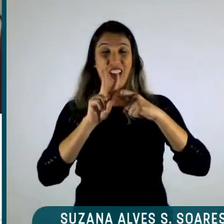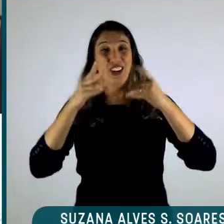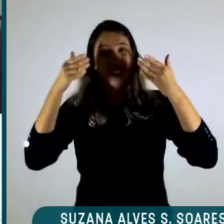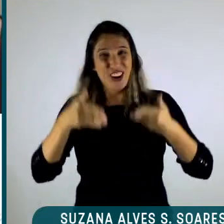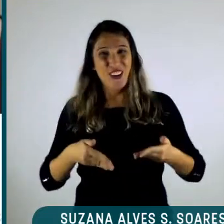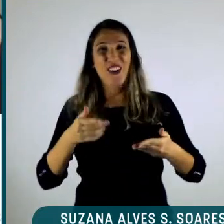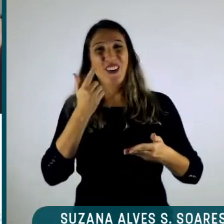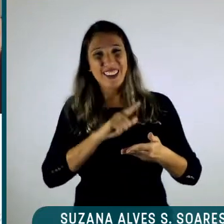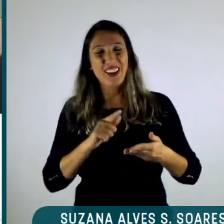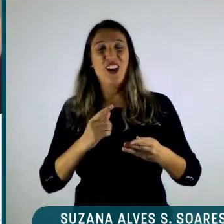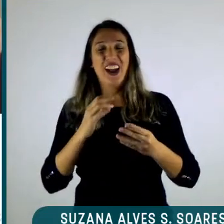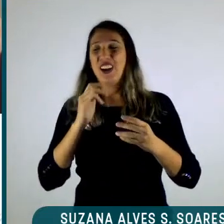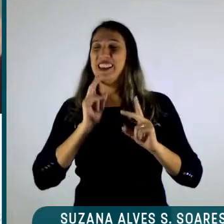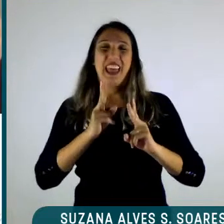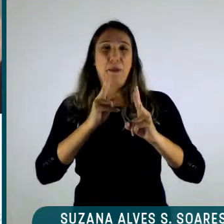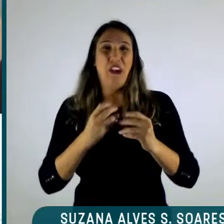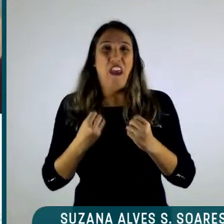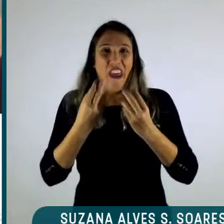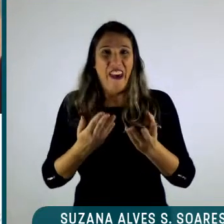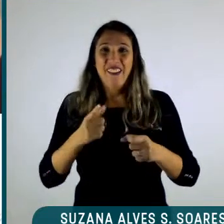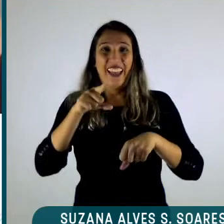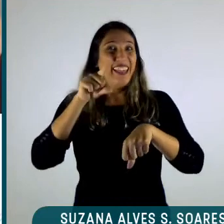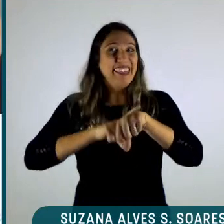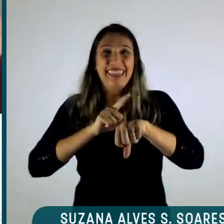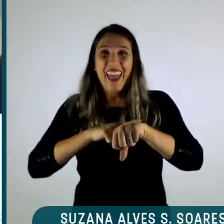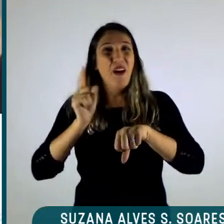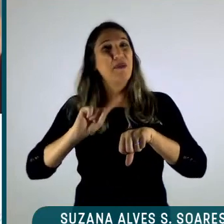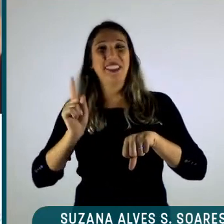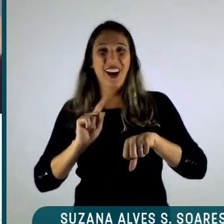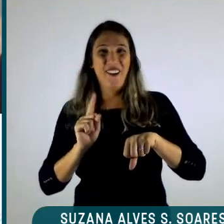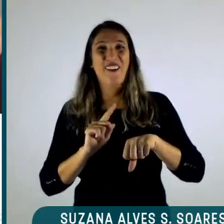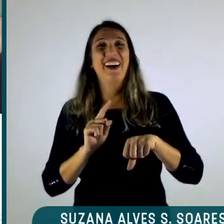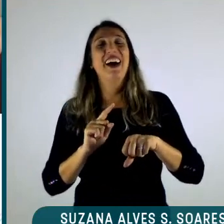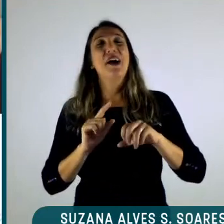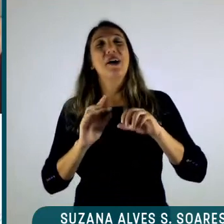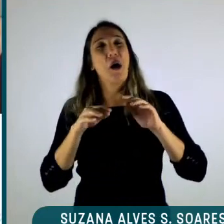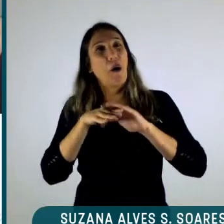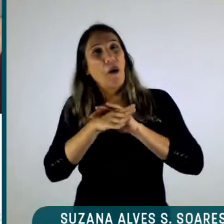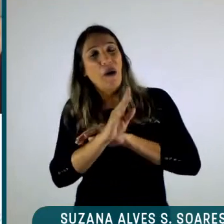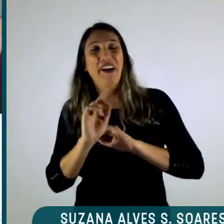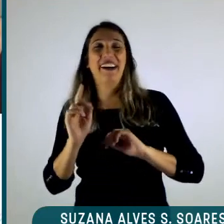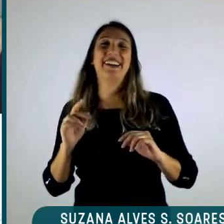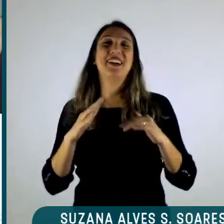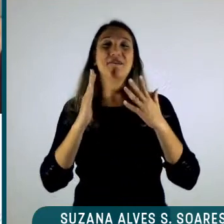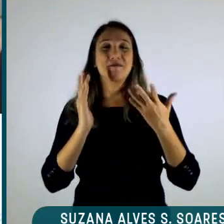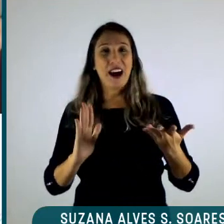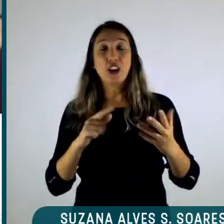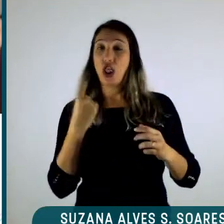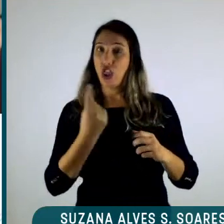chance for Drauzio's here. Drauzio, I always place it on you. I will never give you the time to